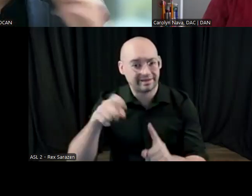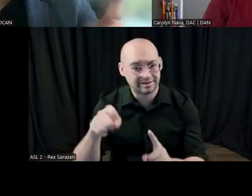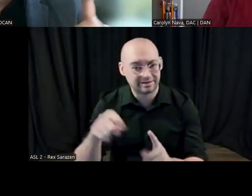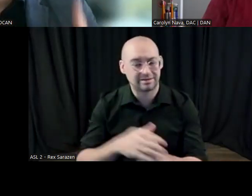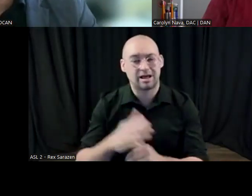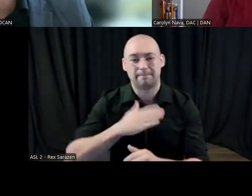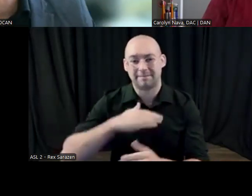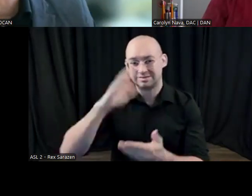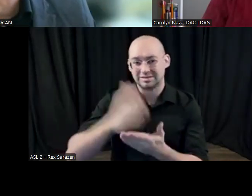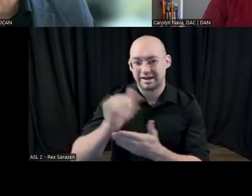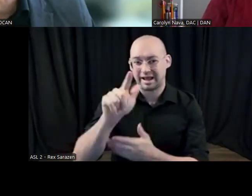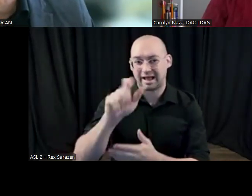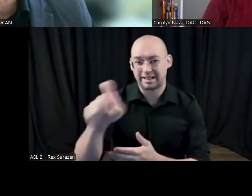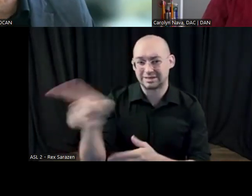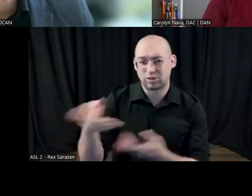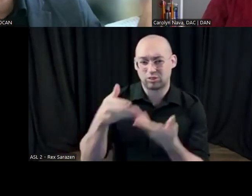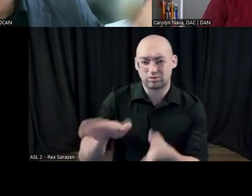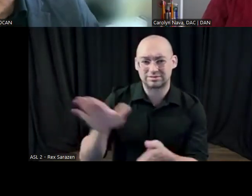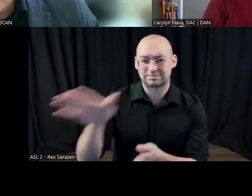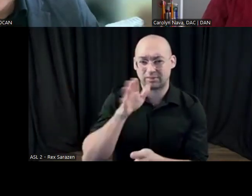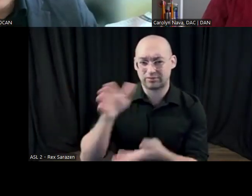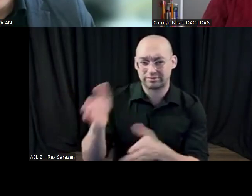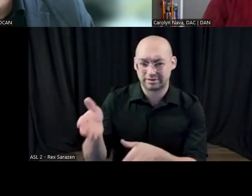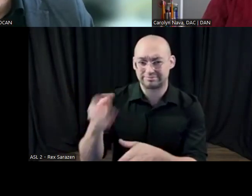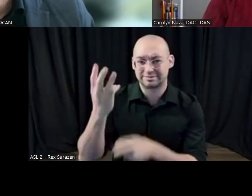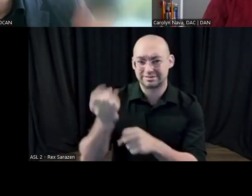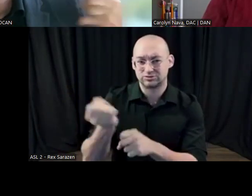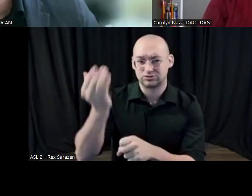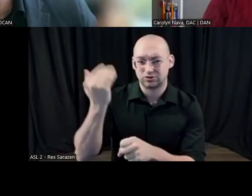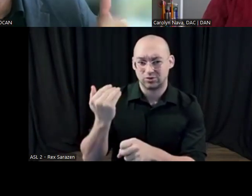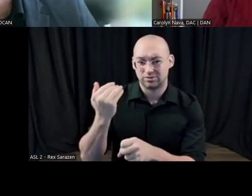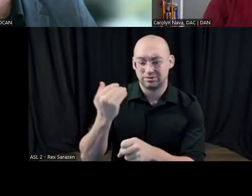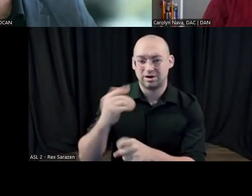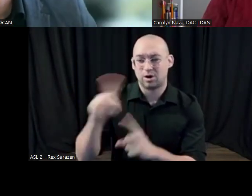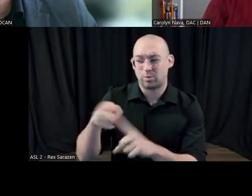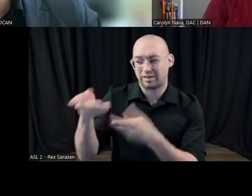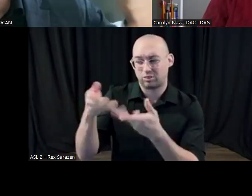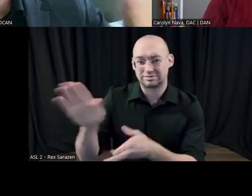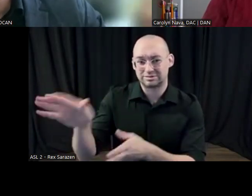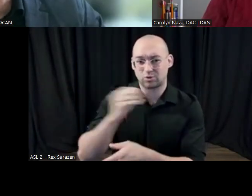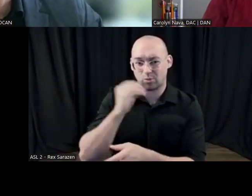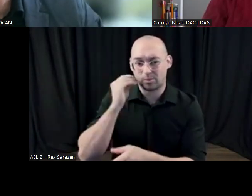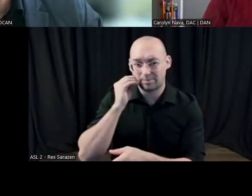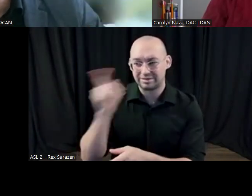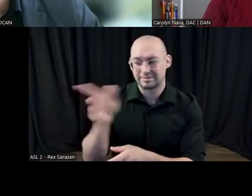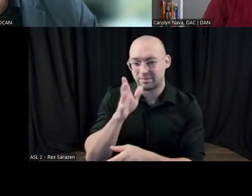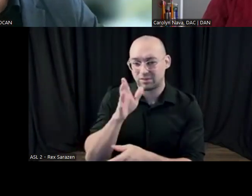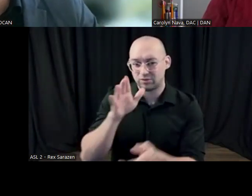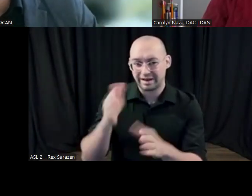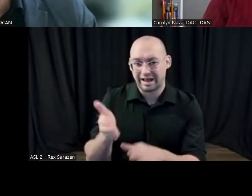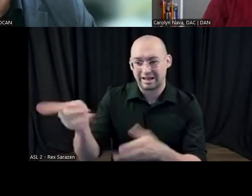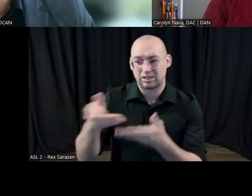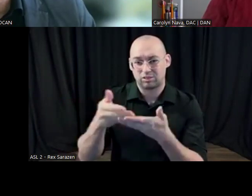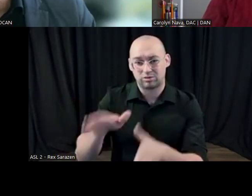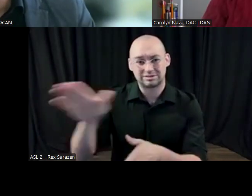Alex, when he lost his mom 5-6 years ago, when he lost his home, when his mom died, he lost his